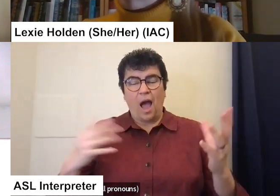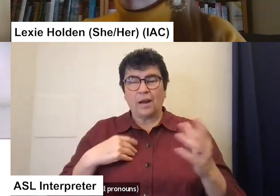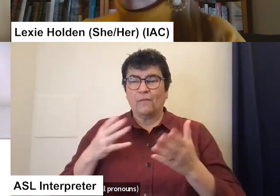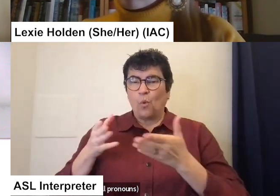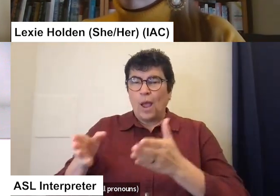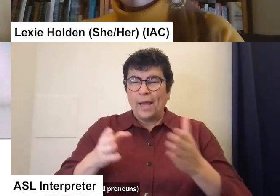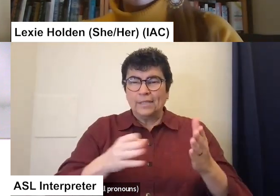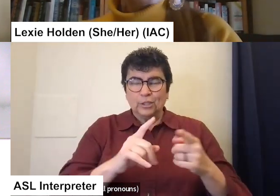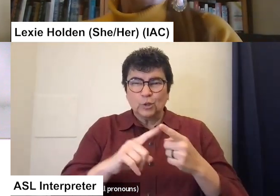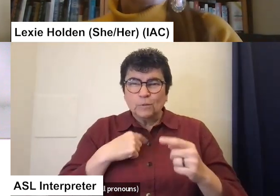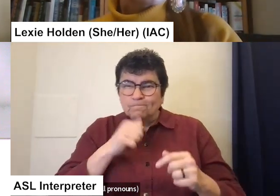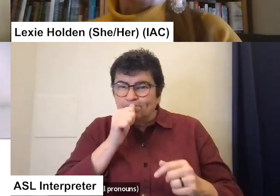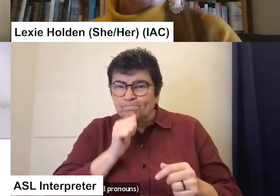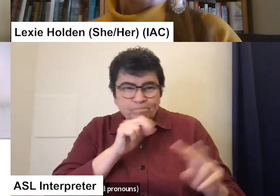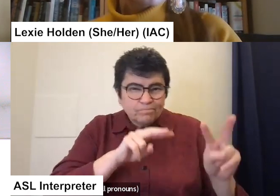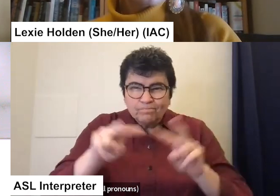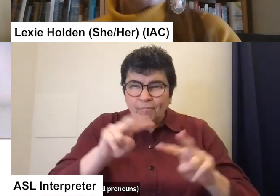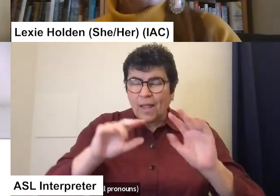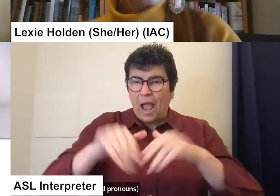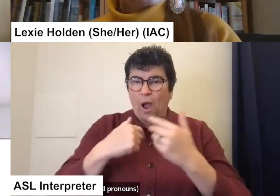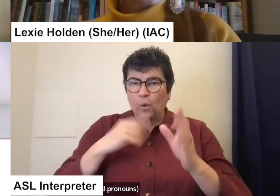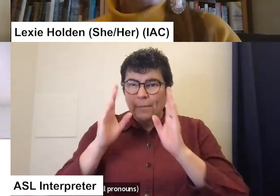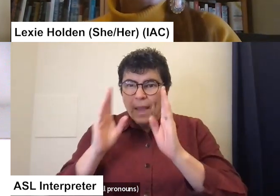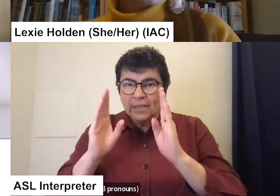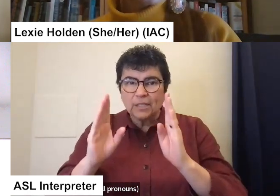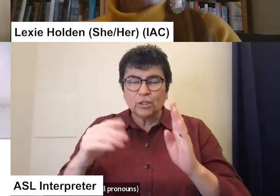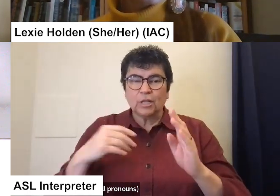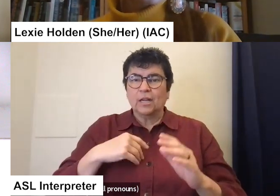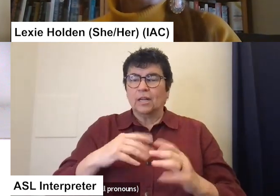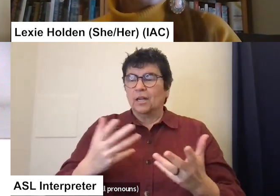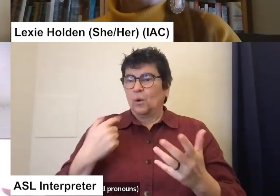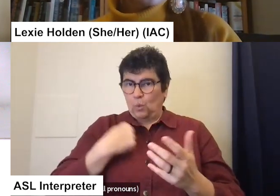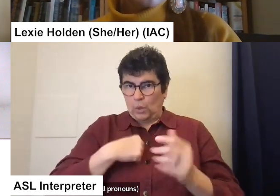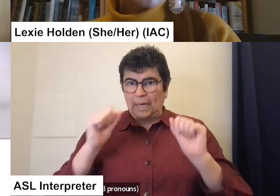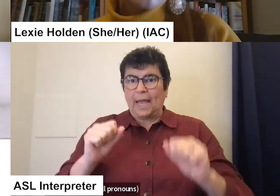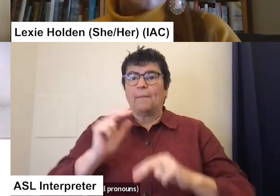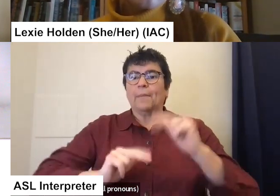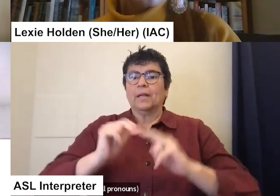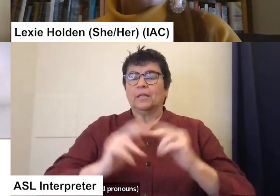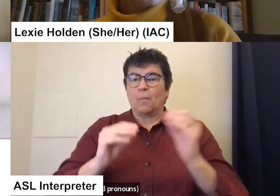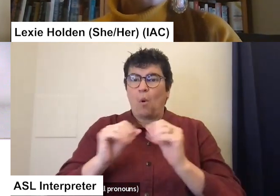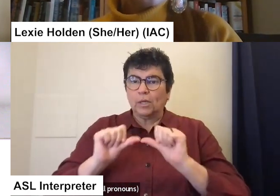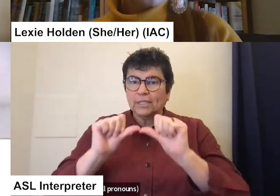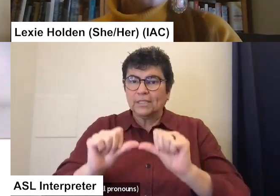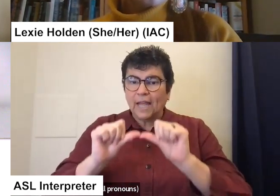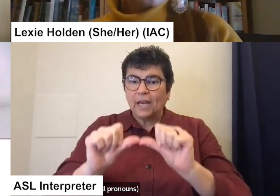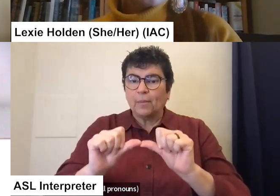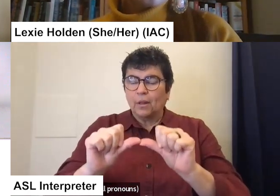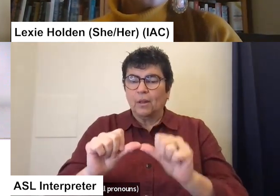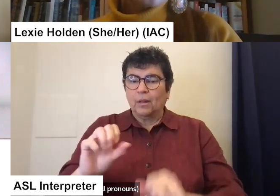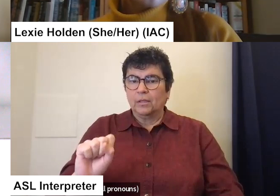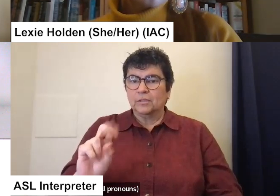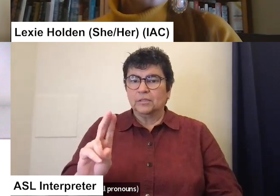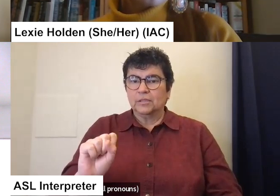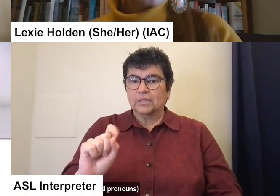pathways that if we pay attention to it, we can build more sustainable food